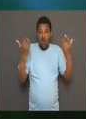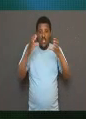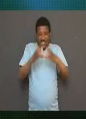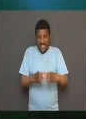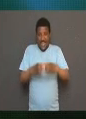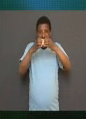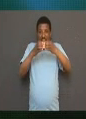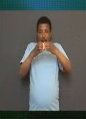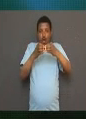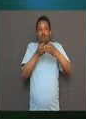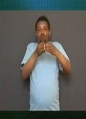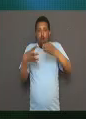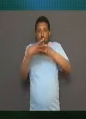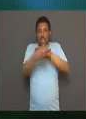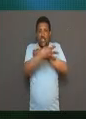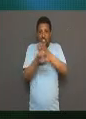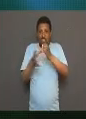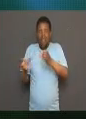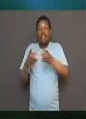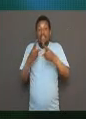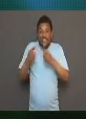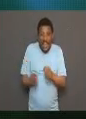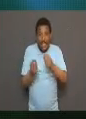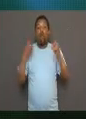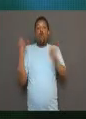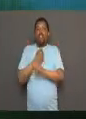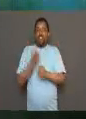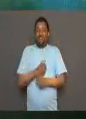cylindrical projection technique works?